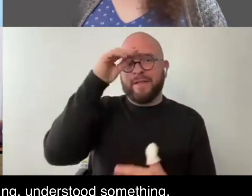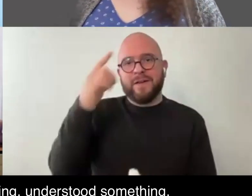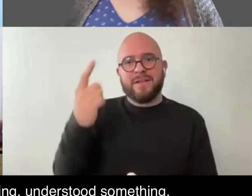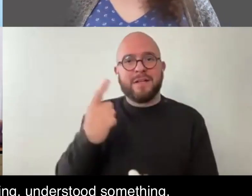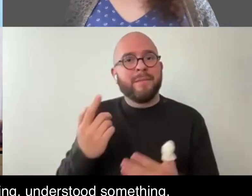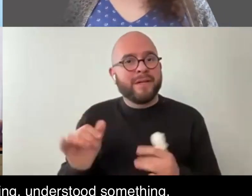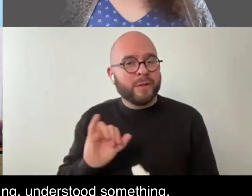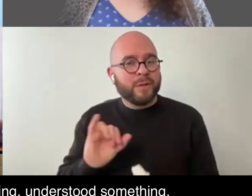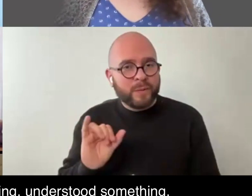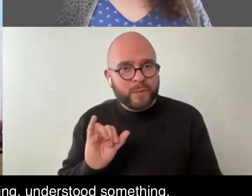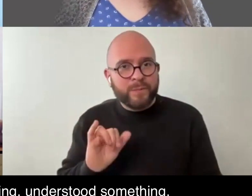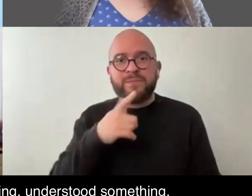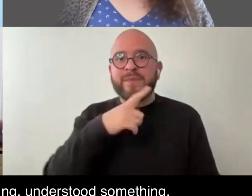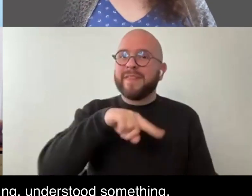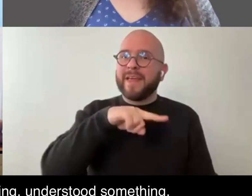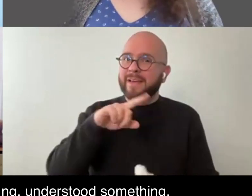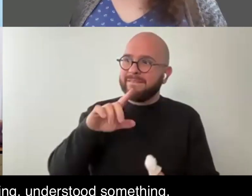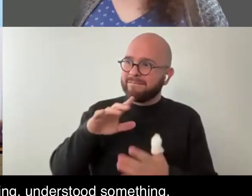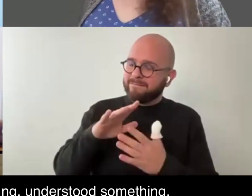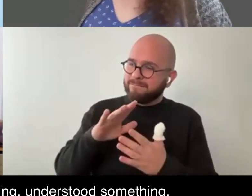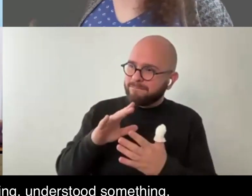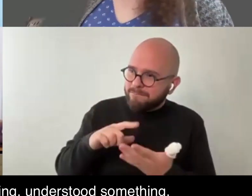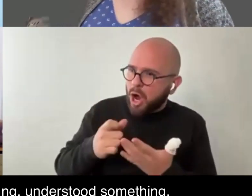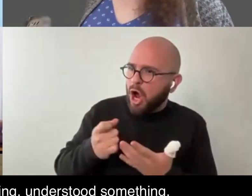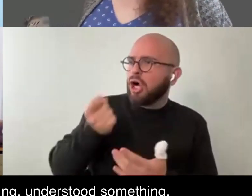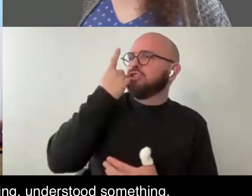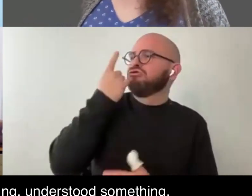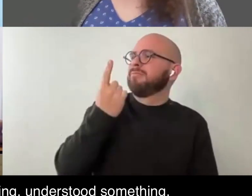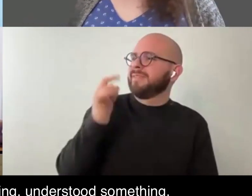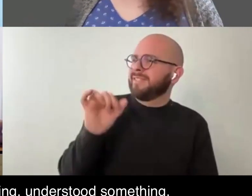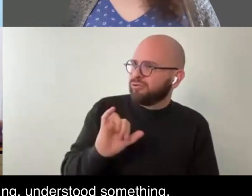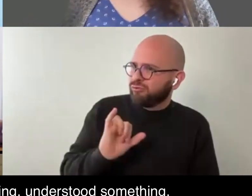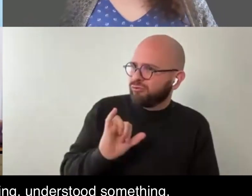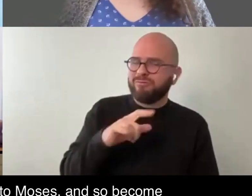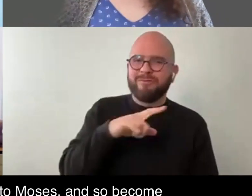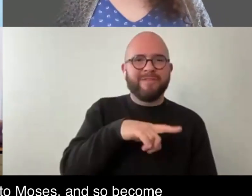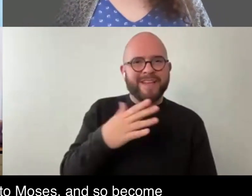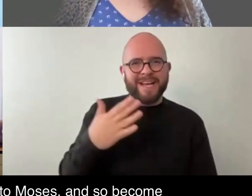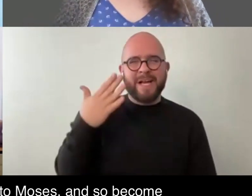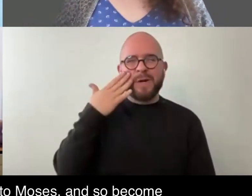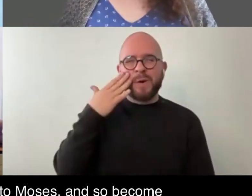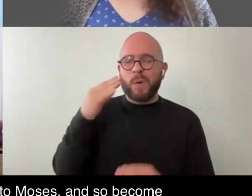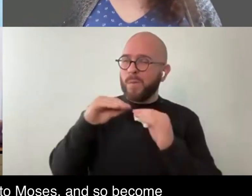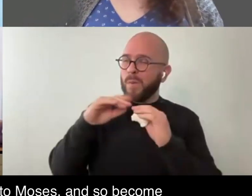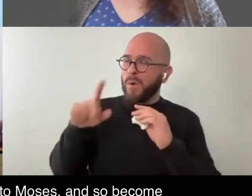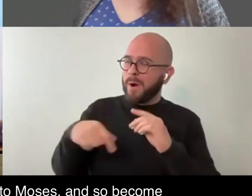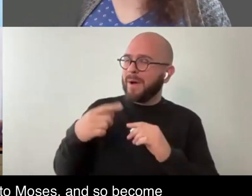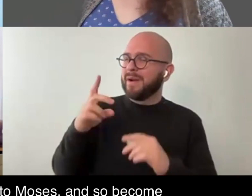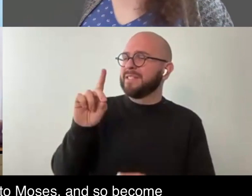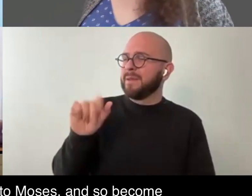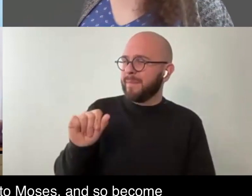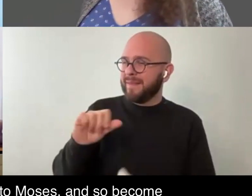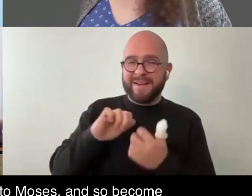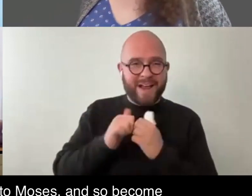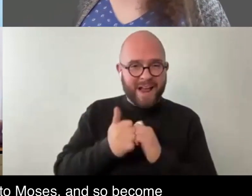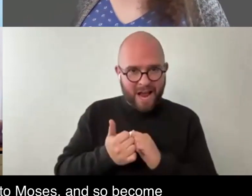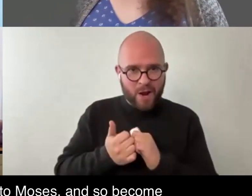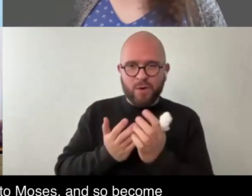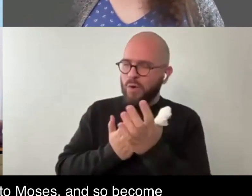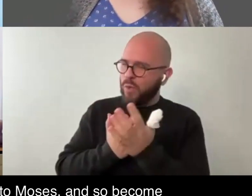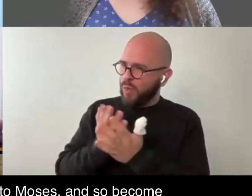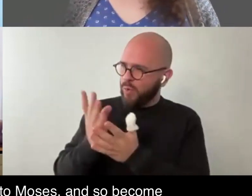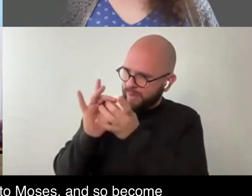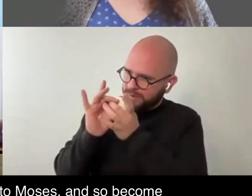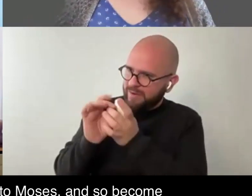something, come to a more intimate knowledge of disability through their connection to